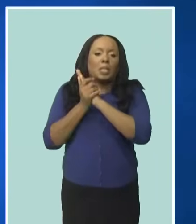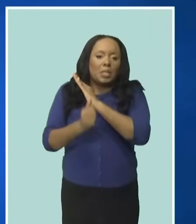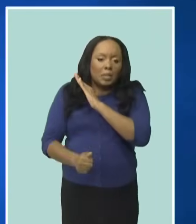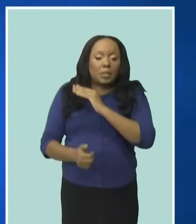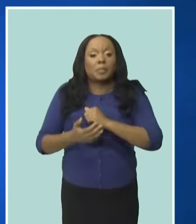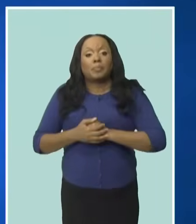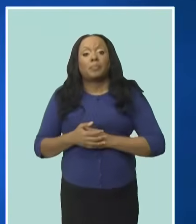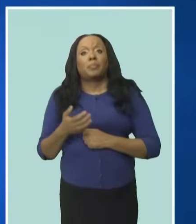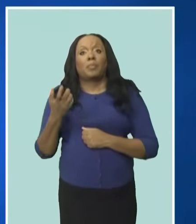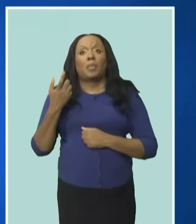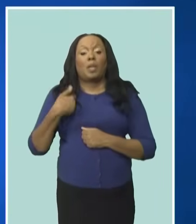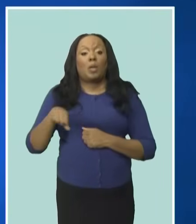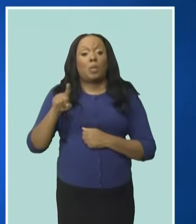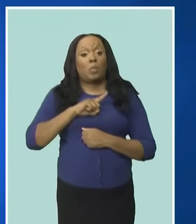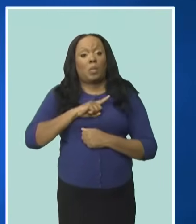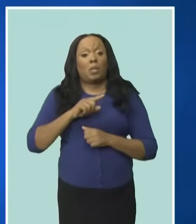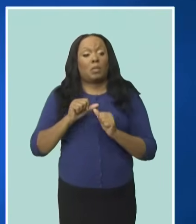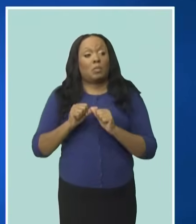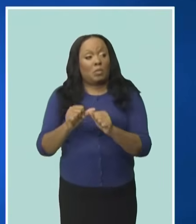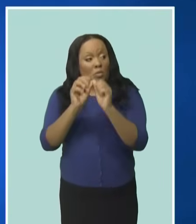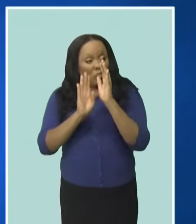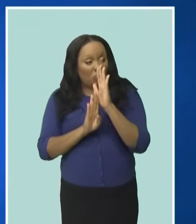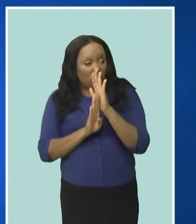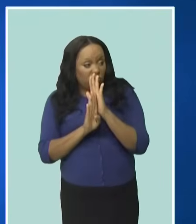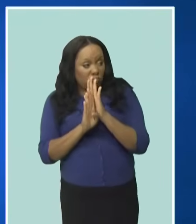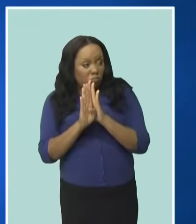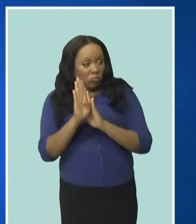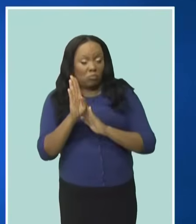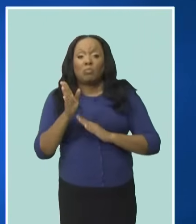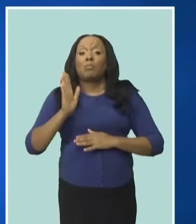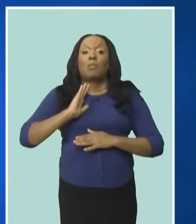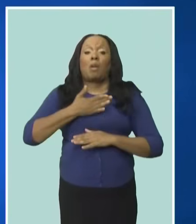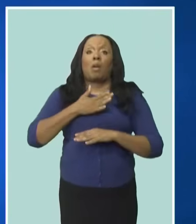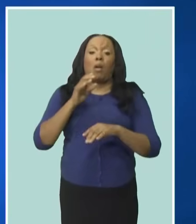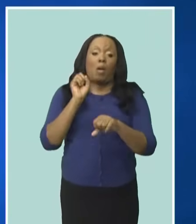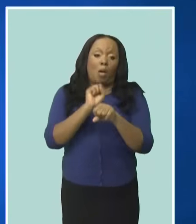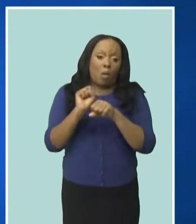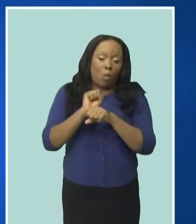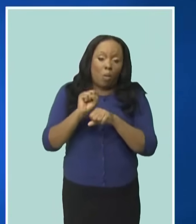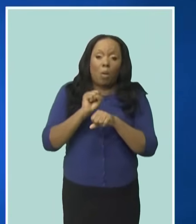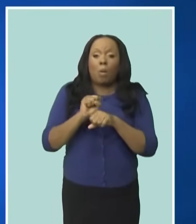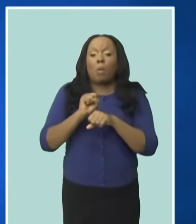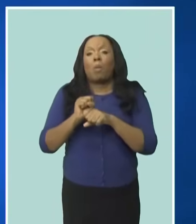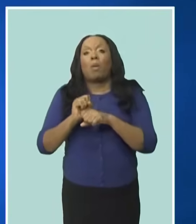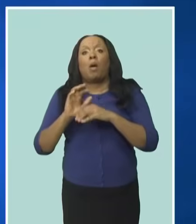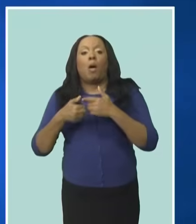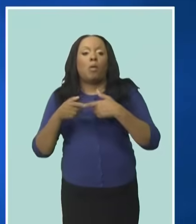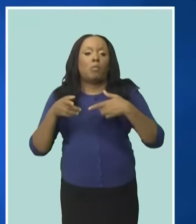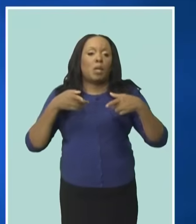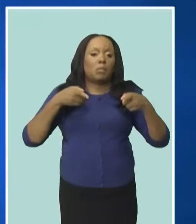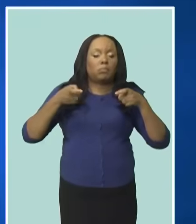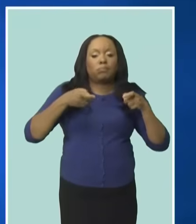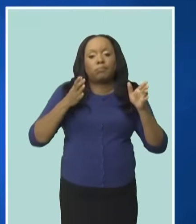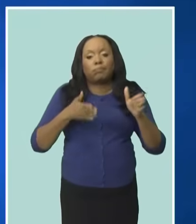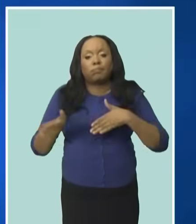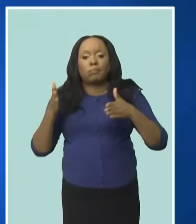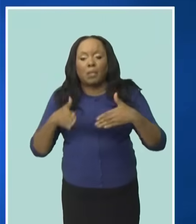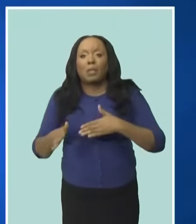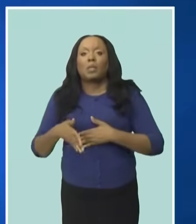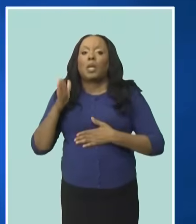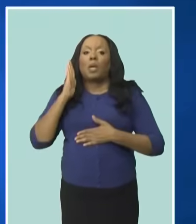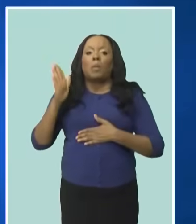Barbados continue to grow, so too must our operational footprint. A new fire station in St.